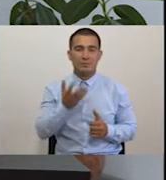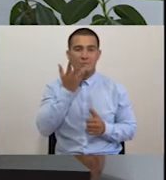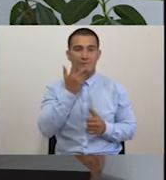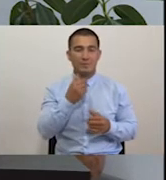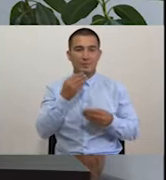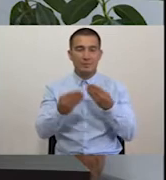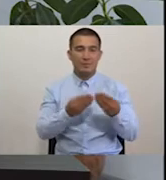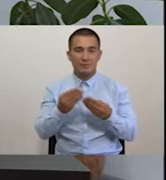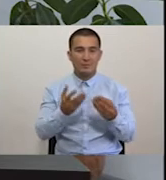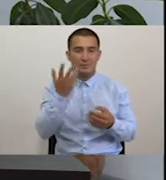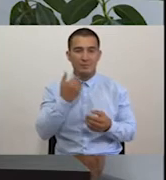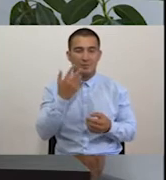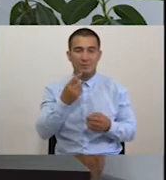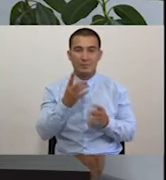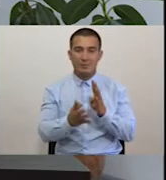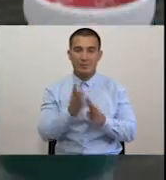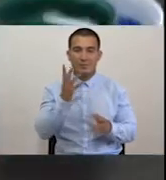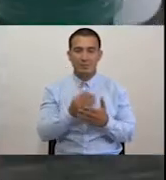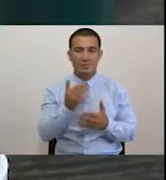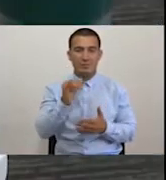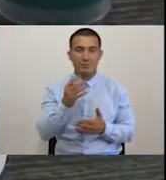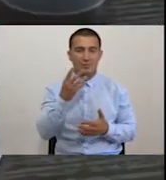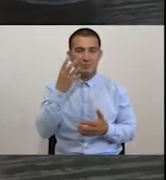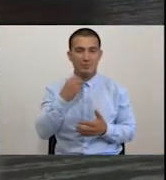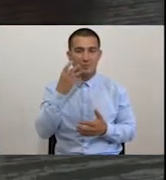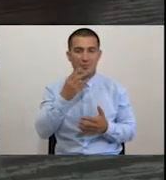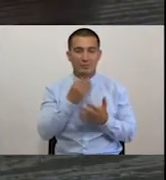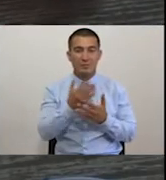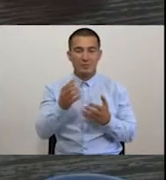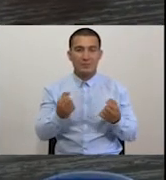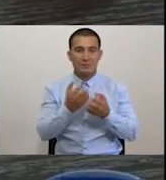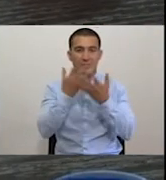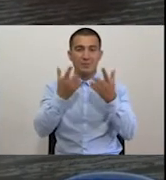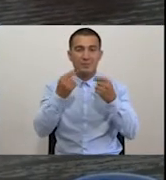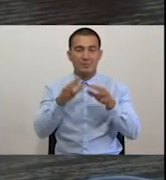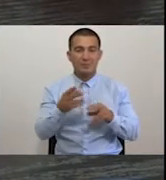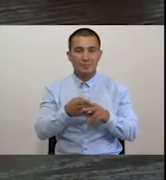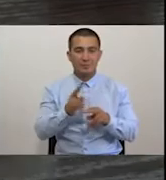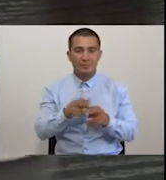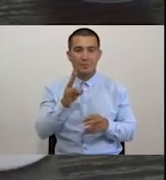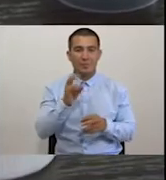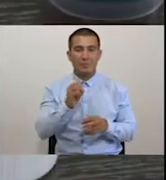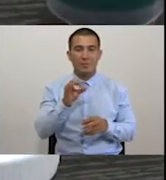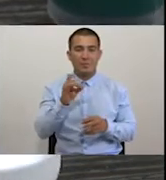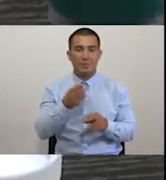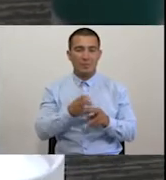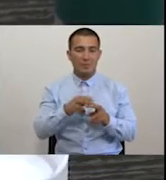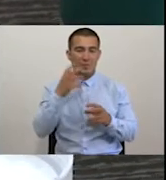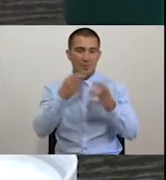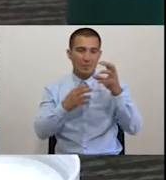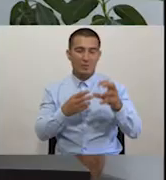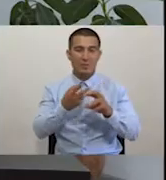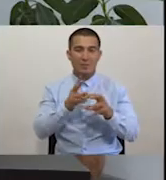Rang berayotganda birinchi galda olmamizning yorug' qismlaridan boshlaymiz. Mana naturamizdagi olmamizning